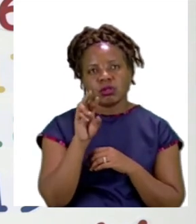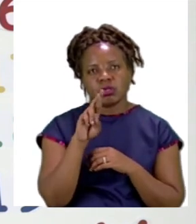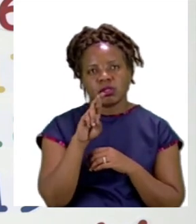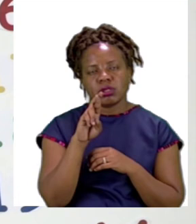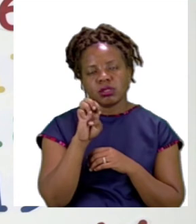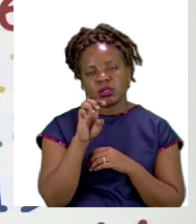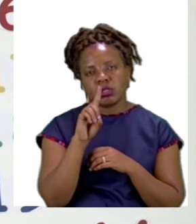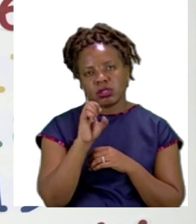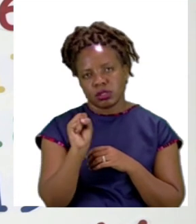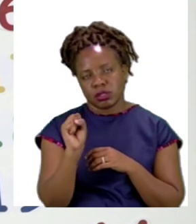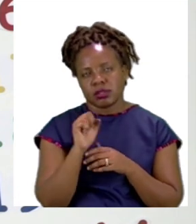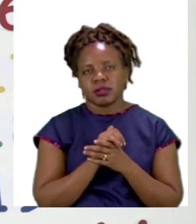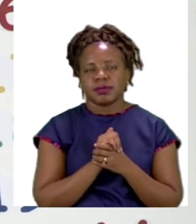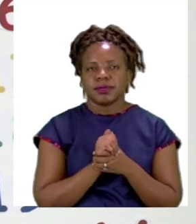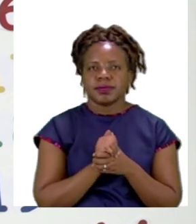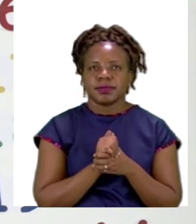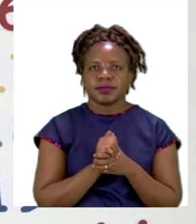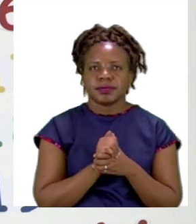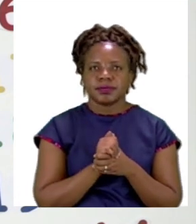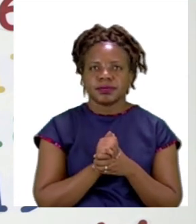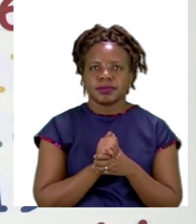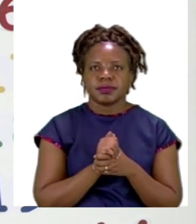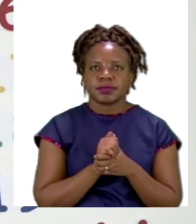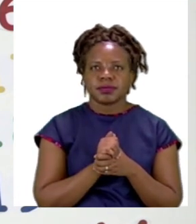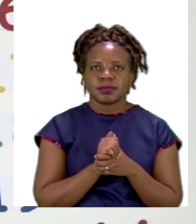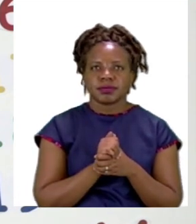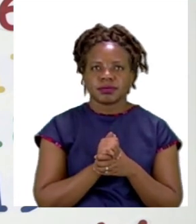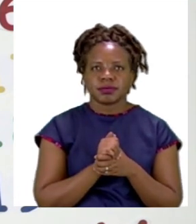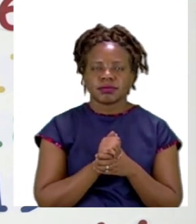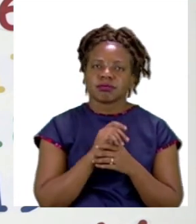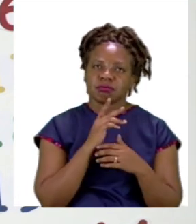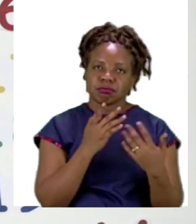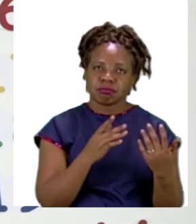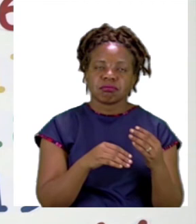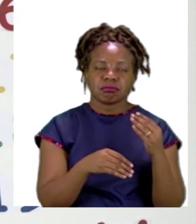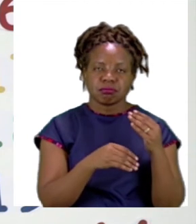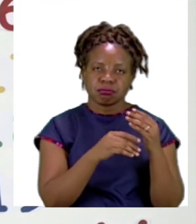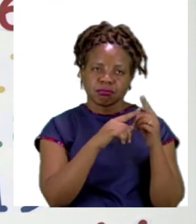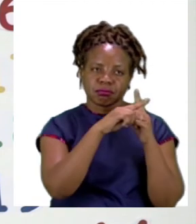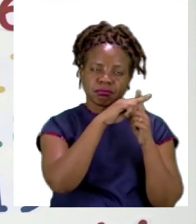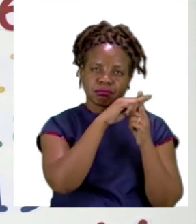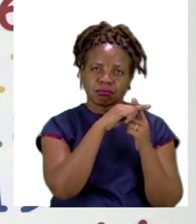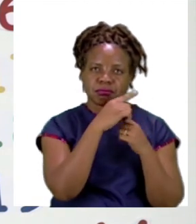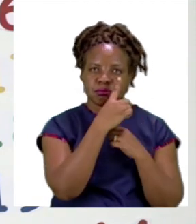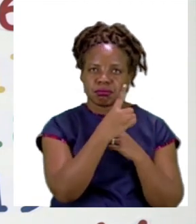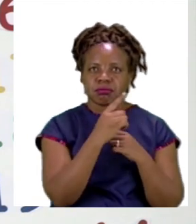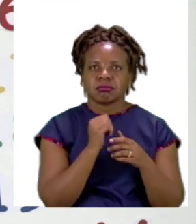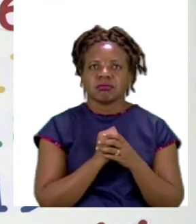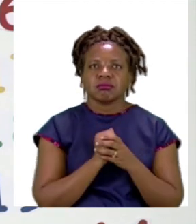okay, I'm going to carry the 1. So we give him plus